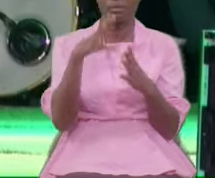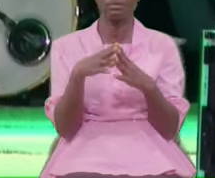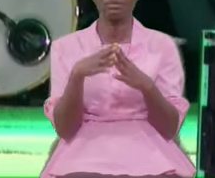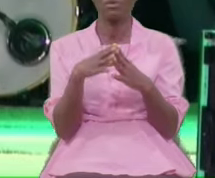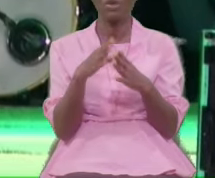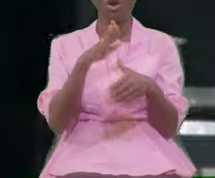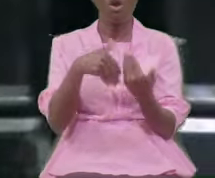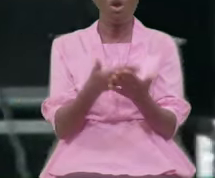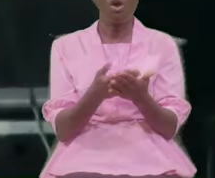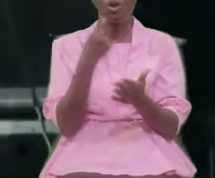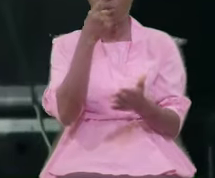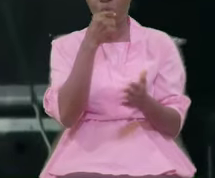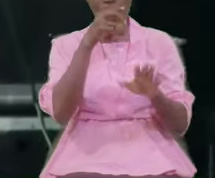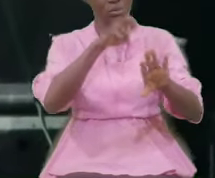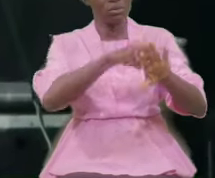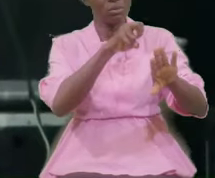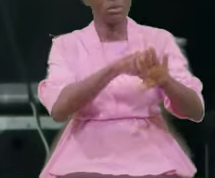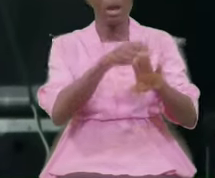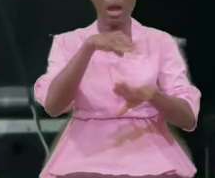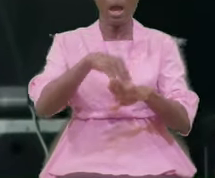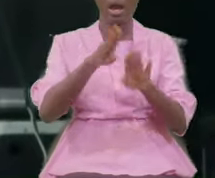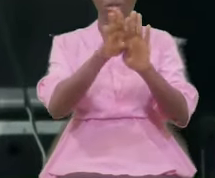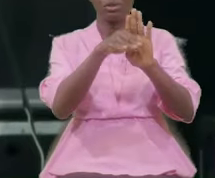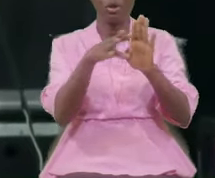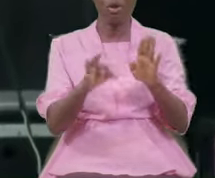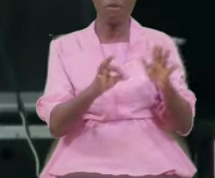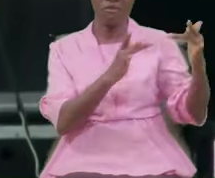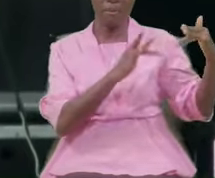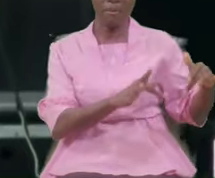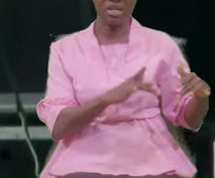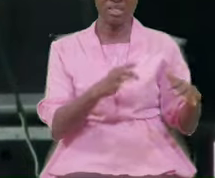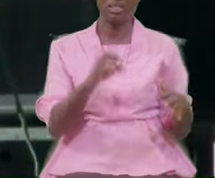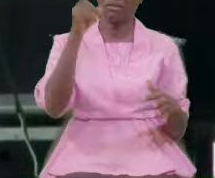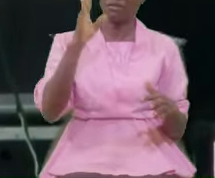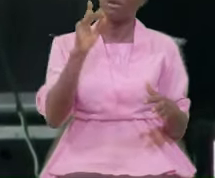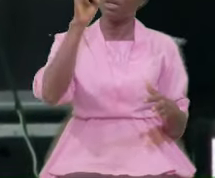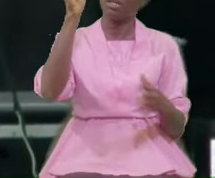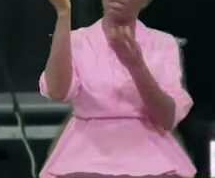the of the Mercy of God He grants generous